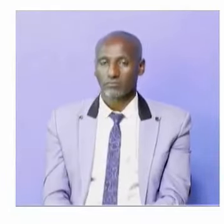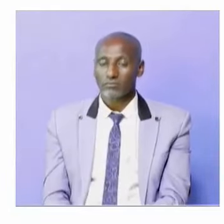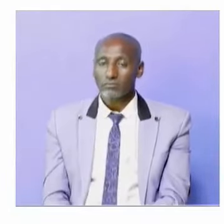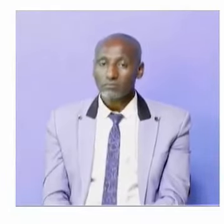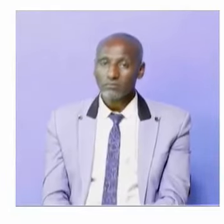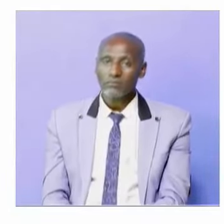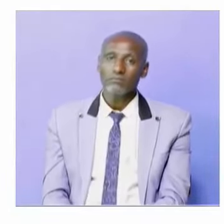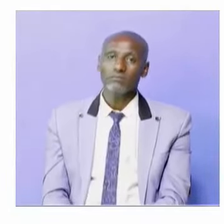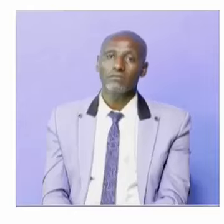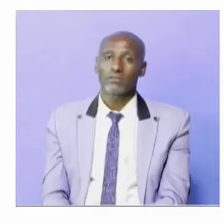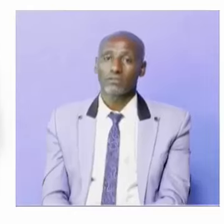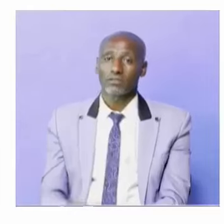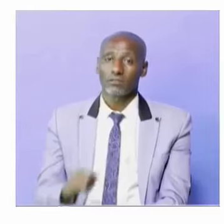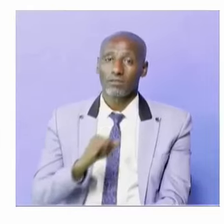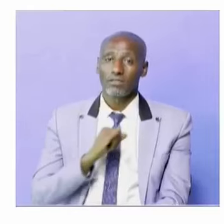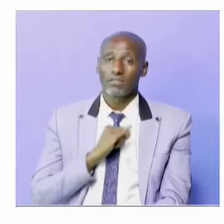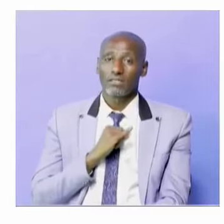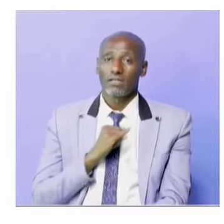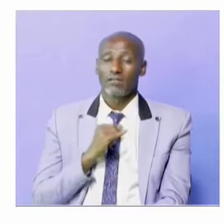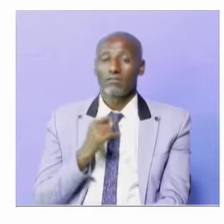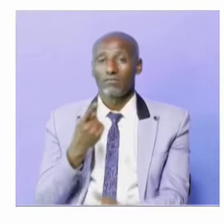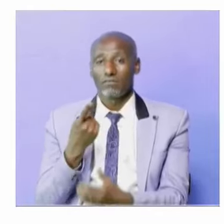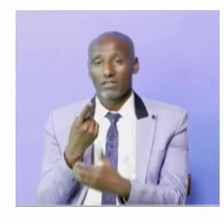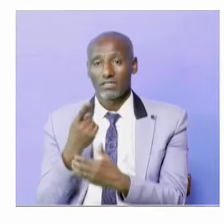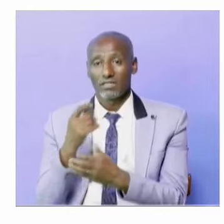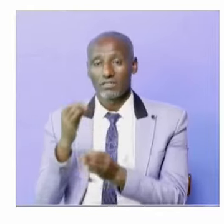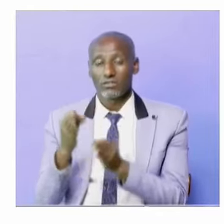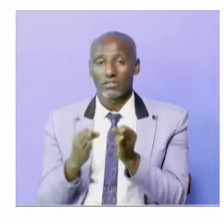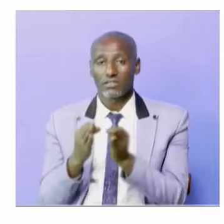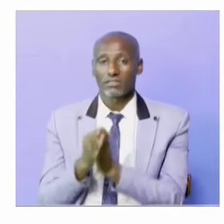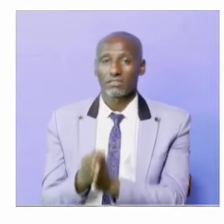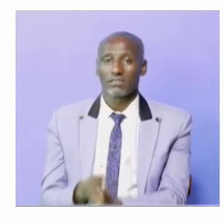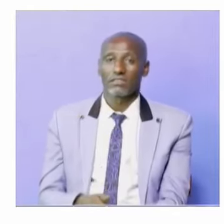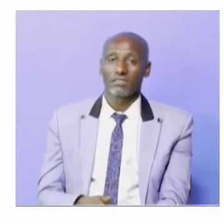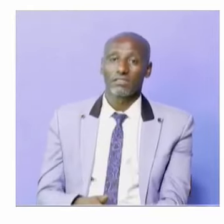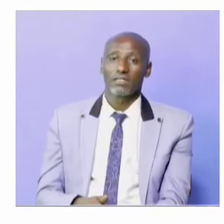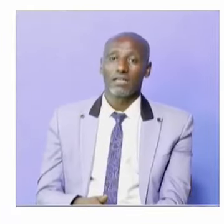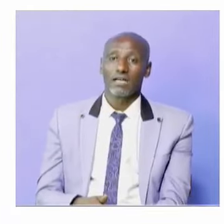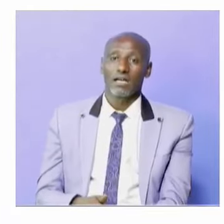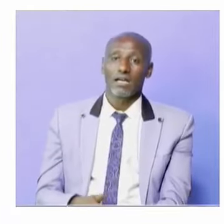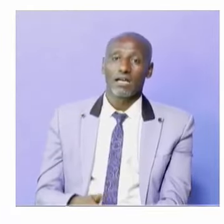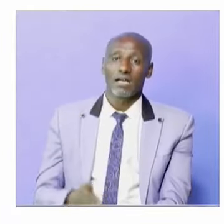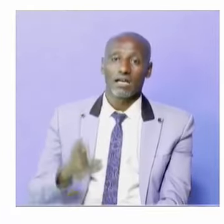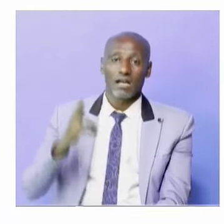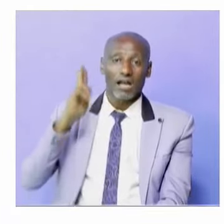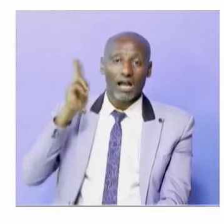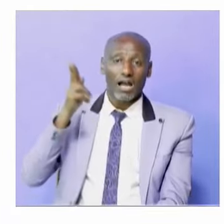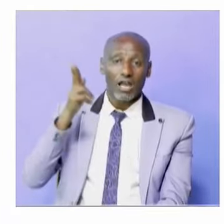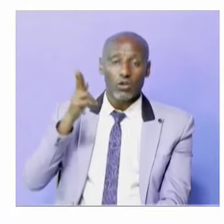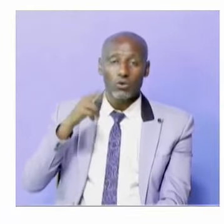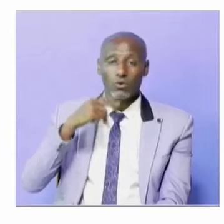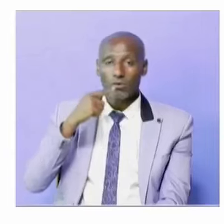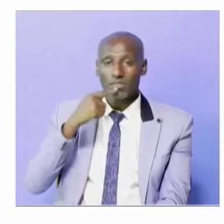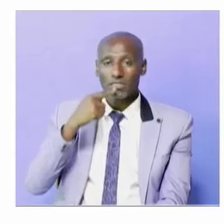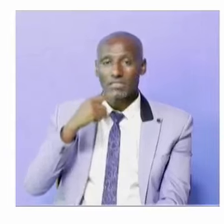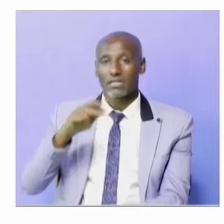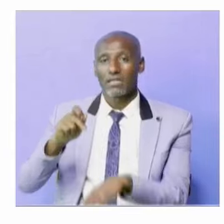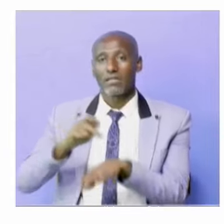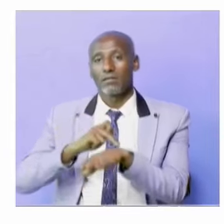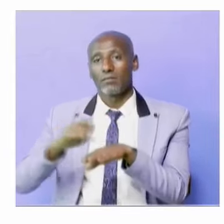Are you? Because we are talking about self-introduction, okay? Hailu will say,